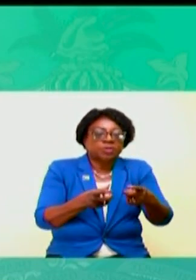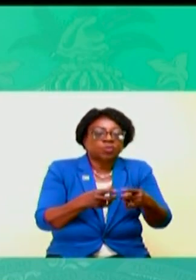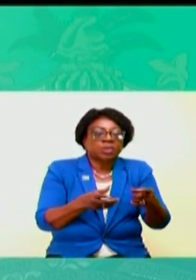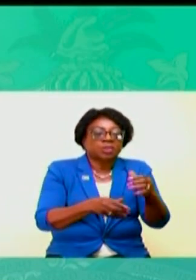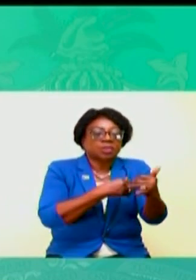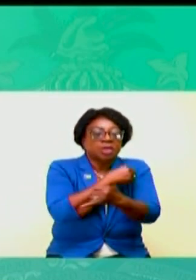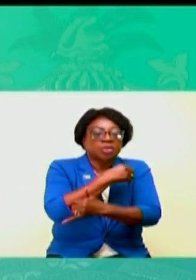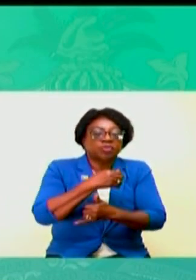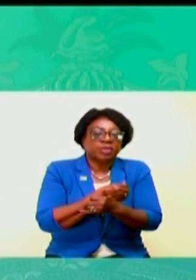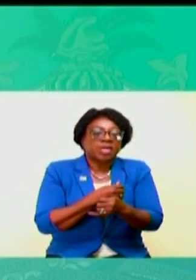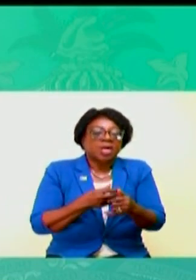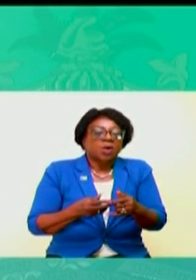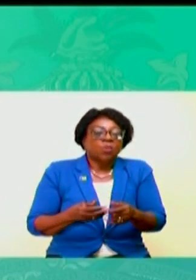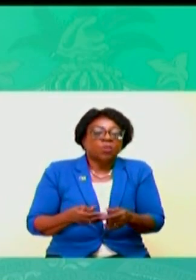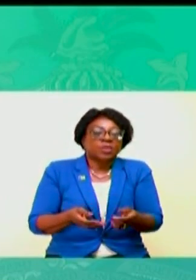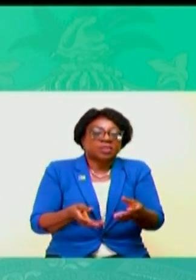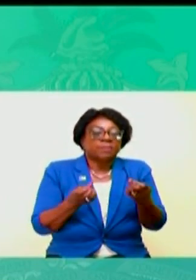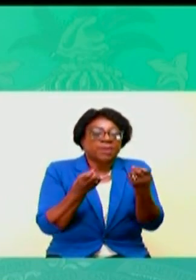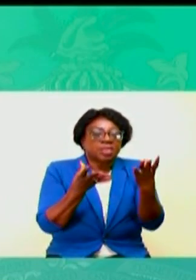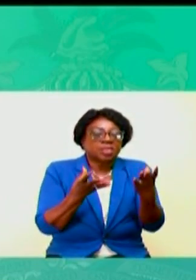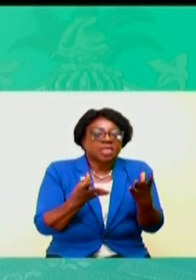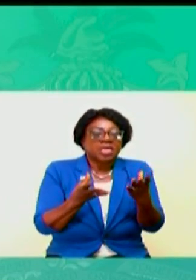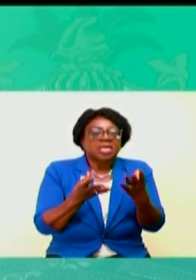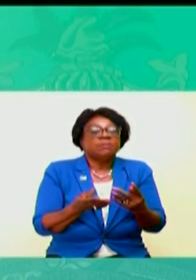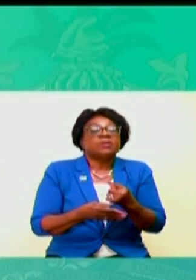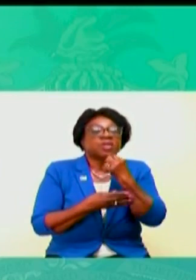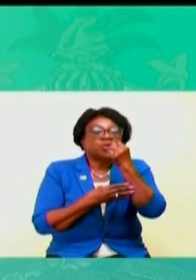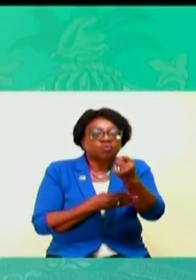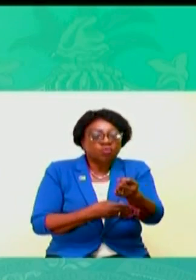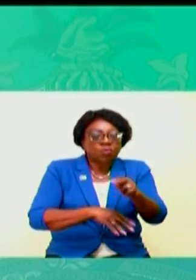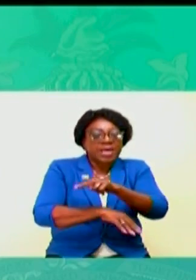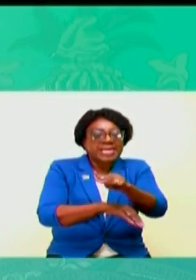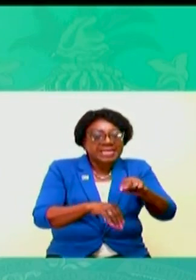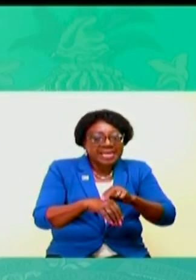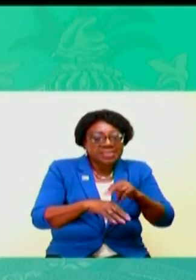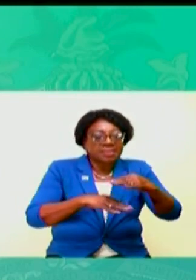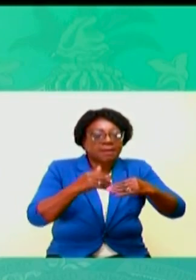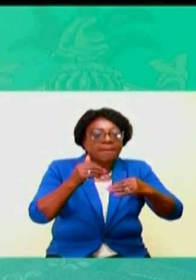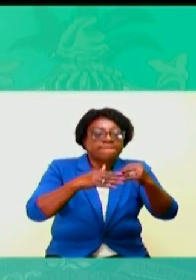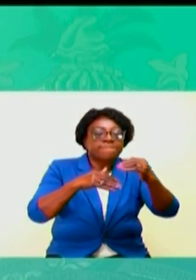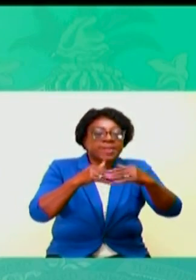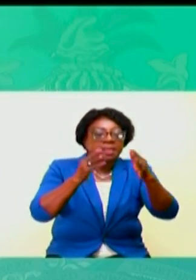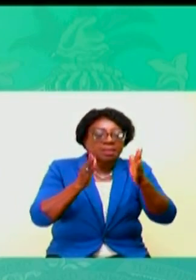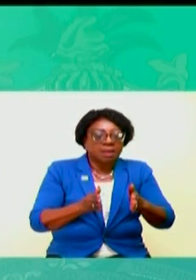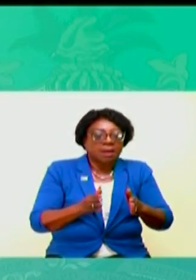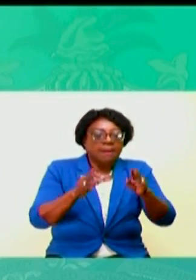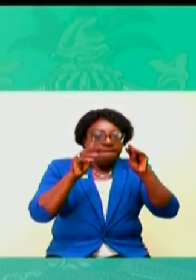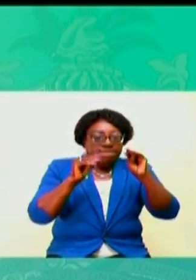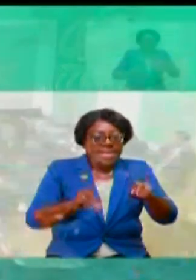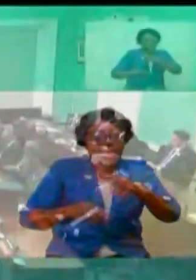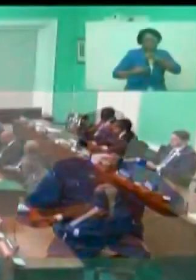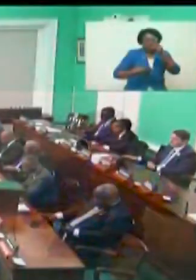was absolute. He was a true nation builder. May his soul rest in peace.